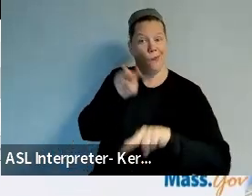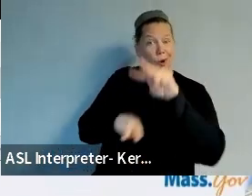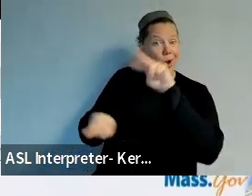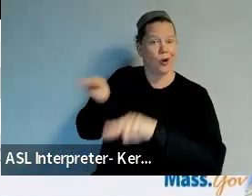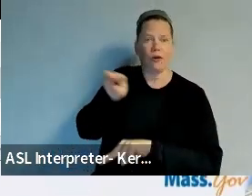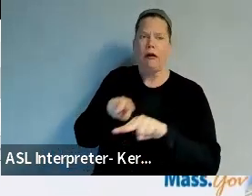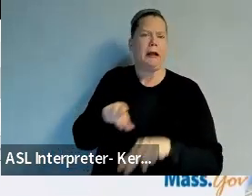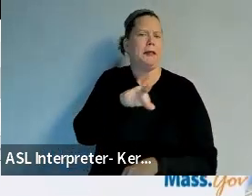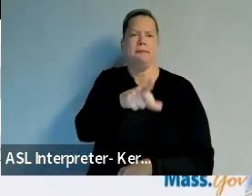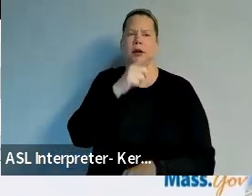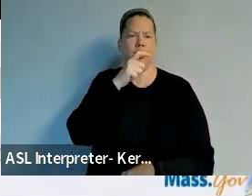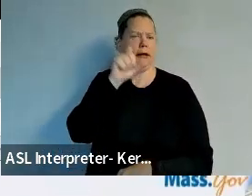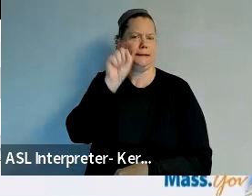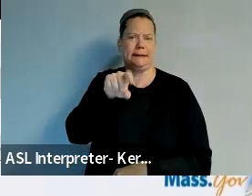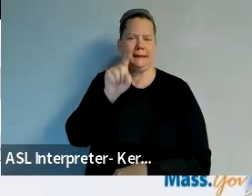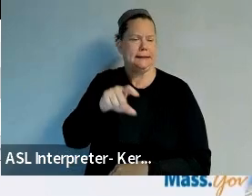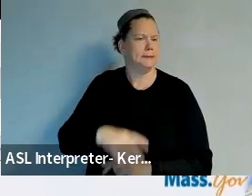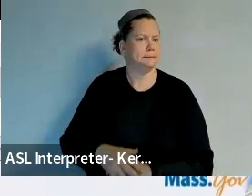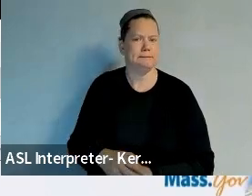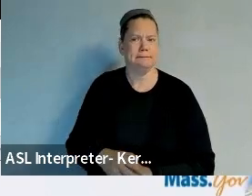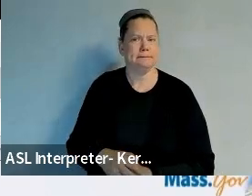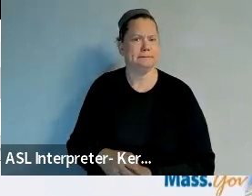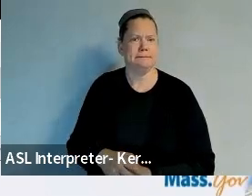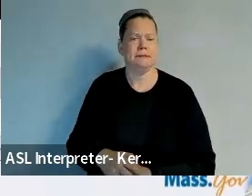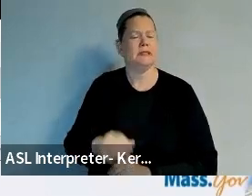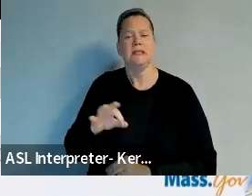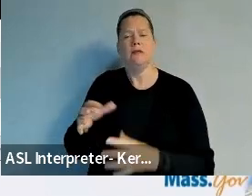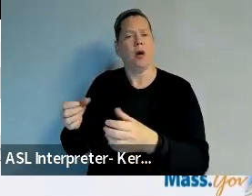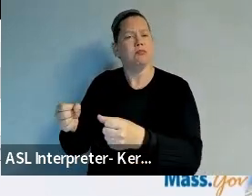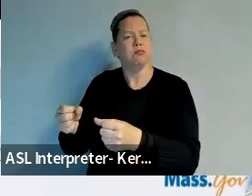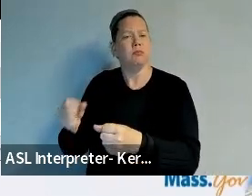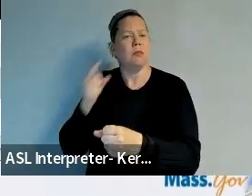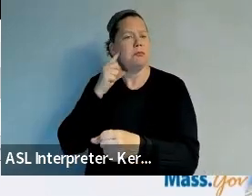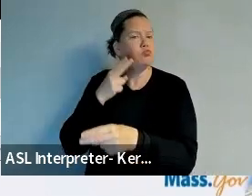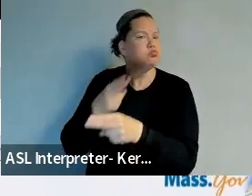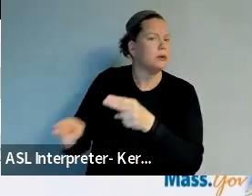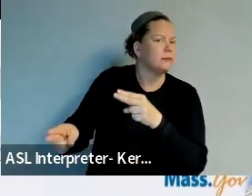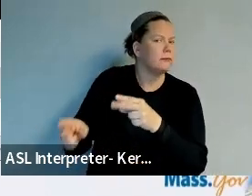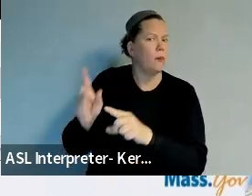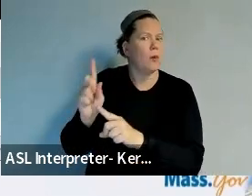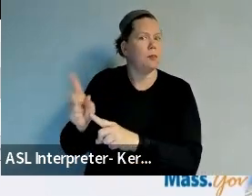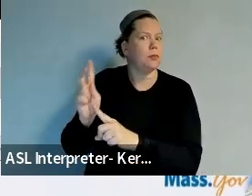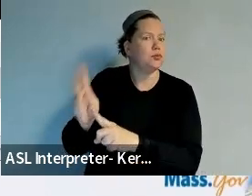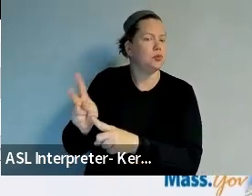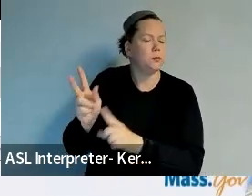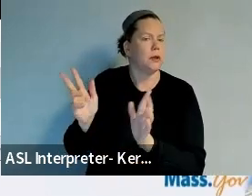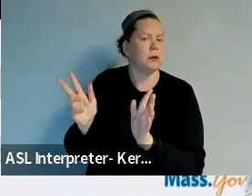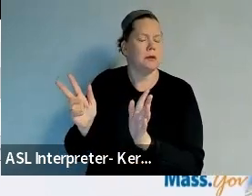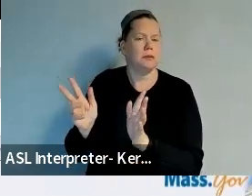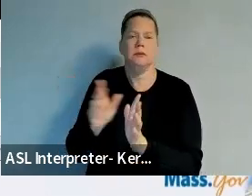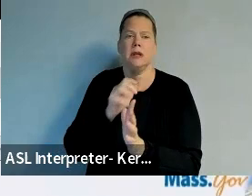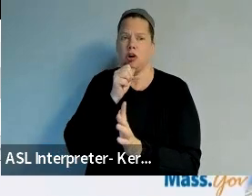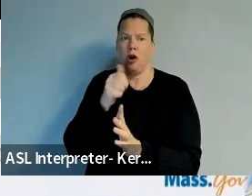the hold was for a brief few minutes, so we will not be completing this screen.